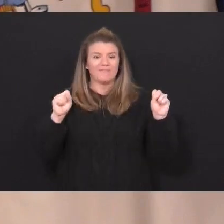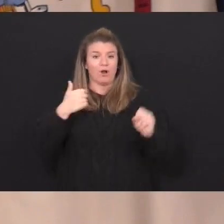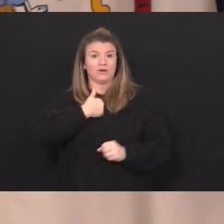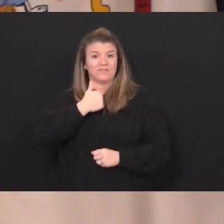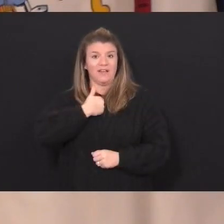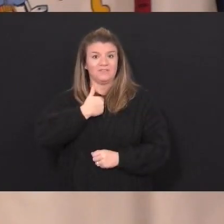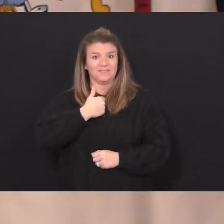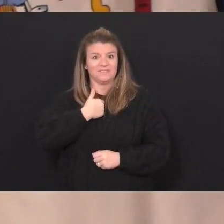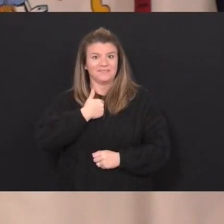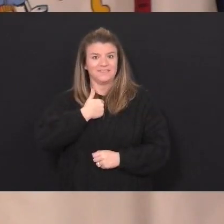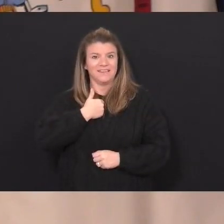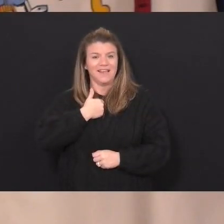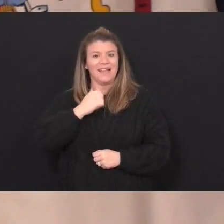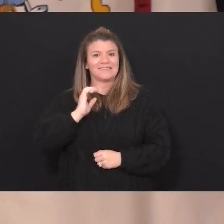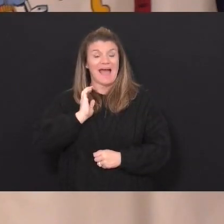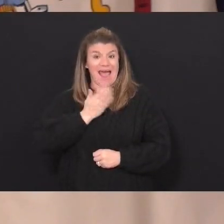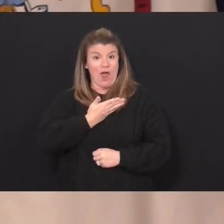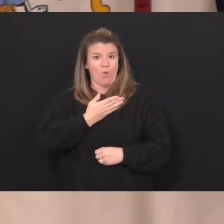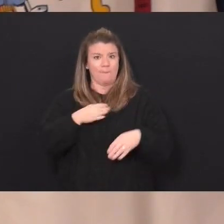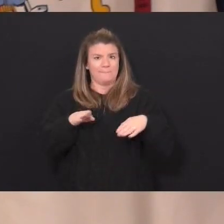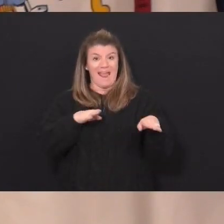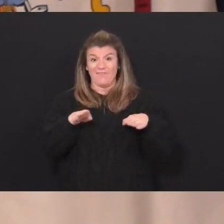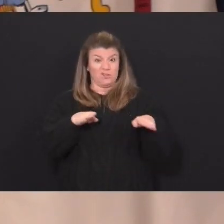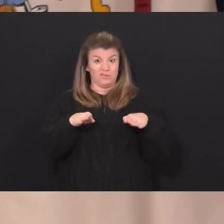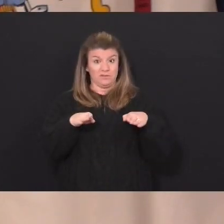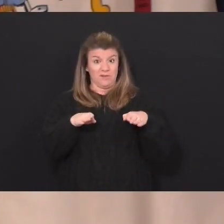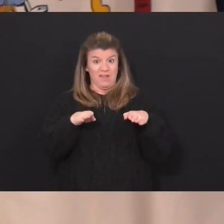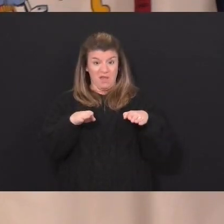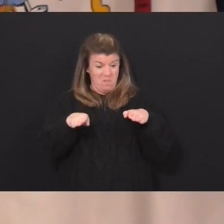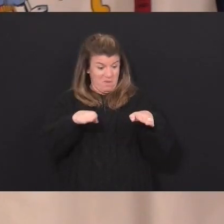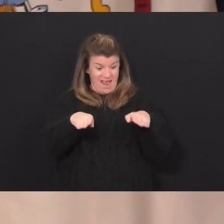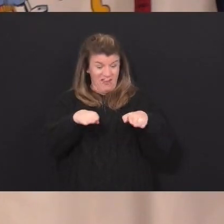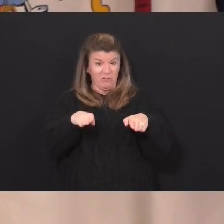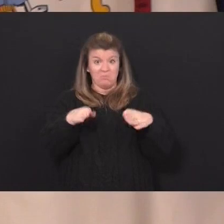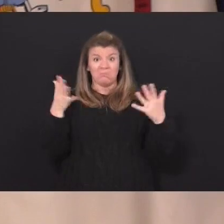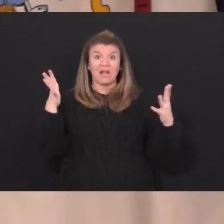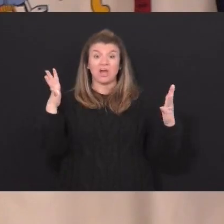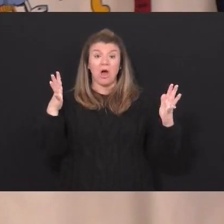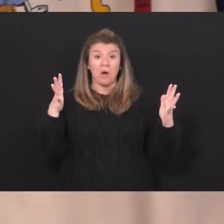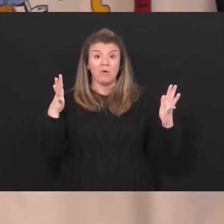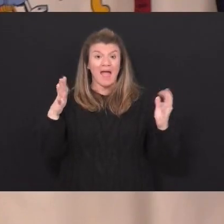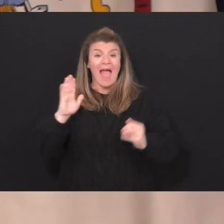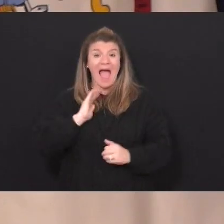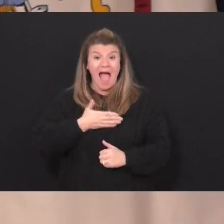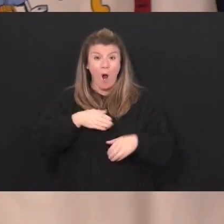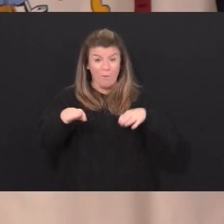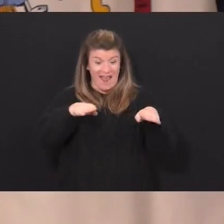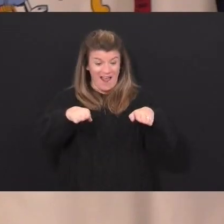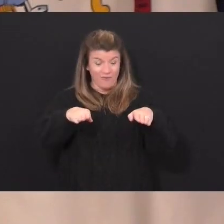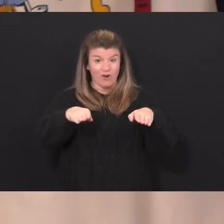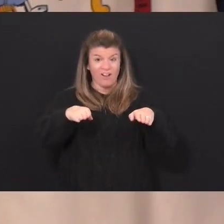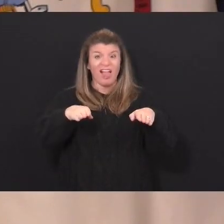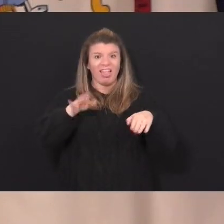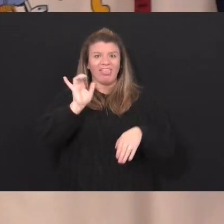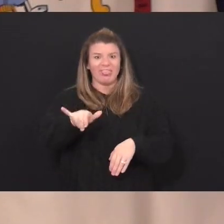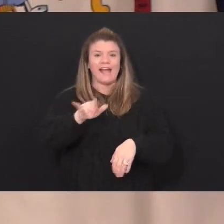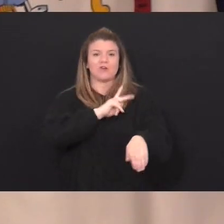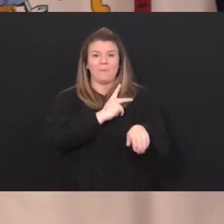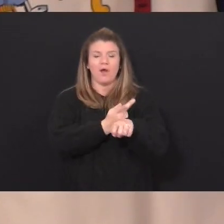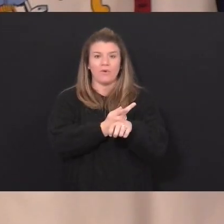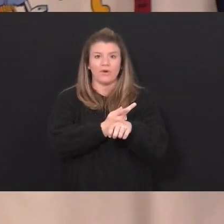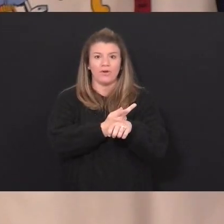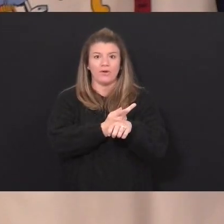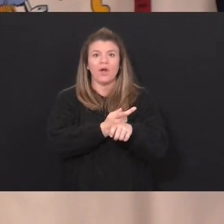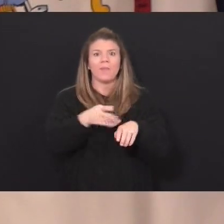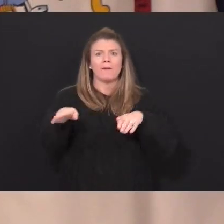our behavior, just our behavior. Our behavior is our power. Our